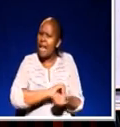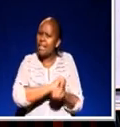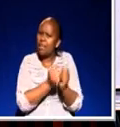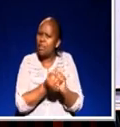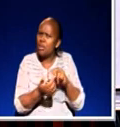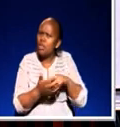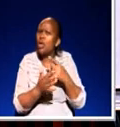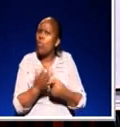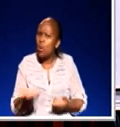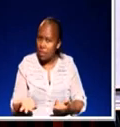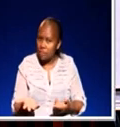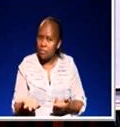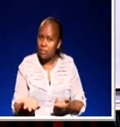mean?